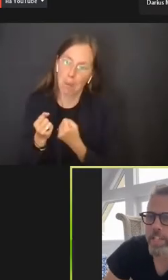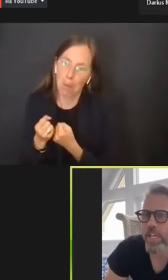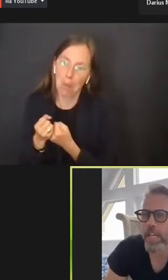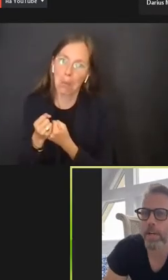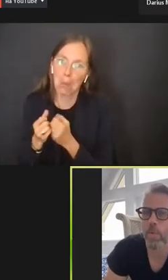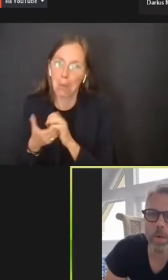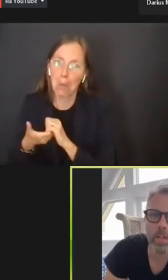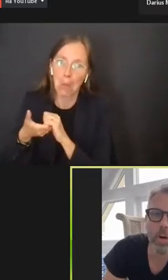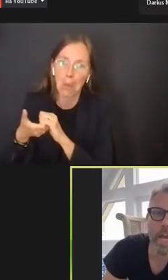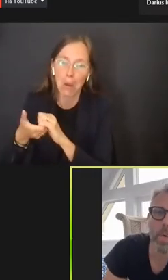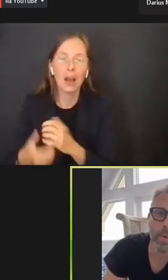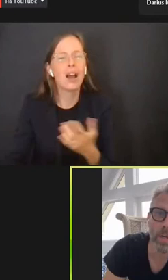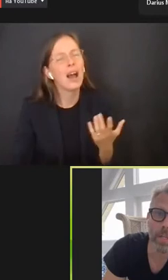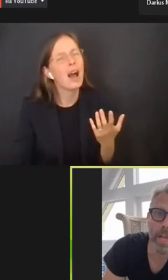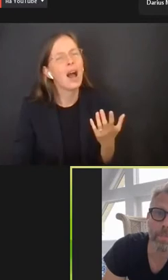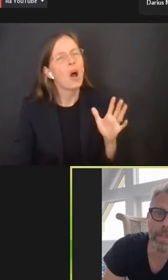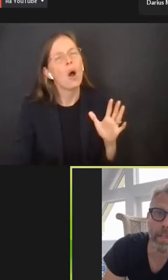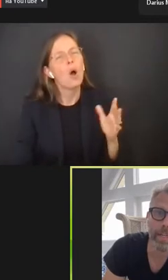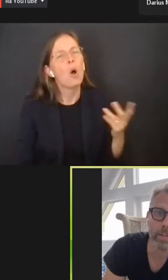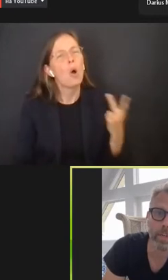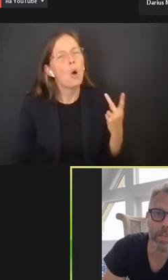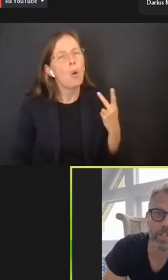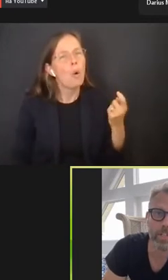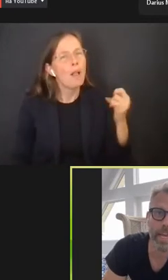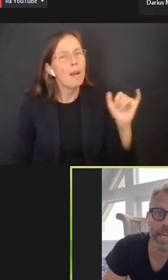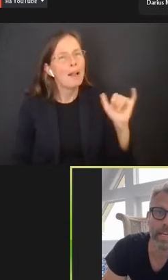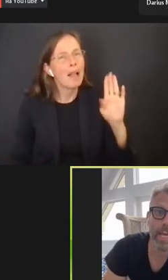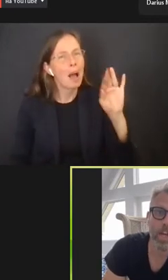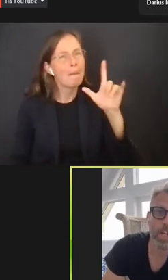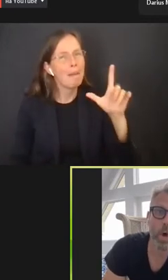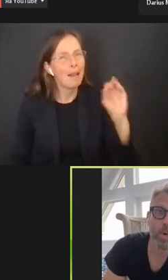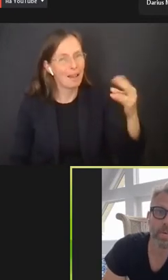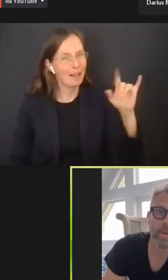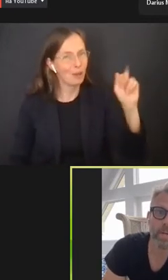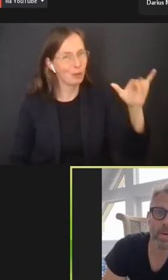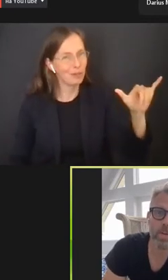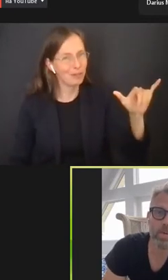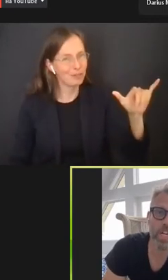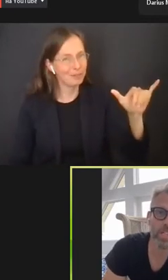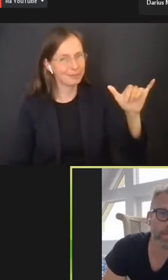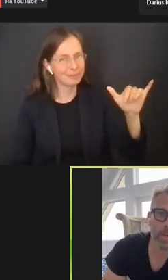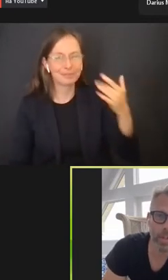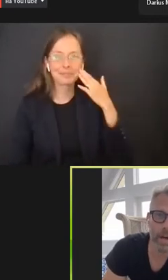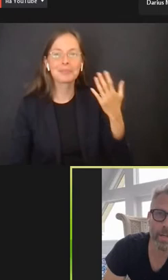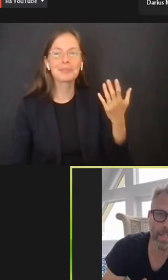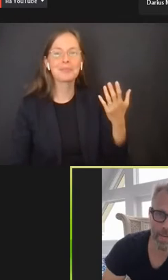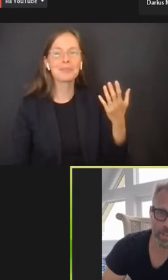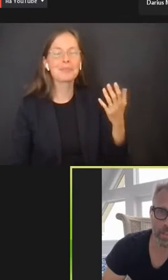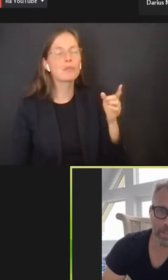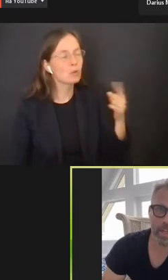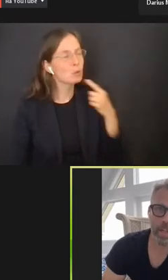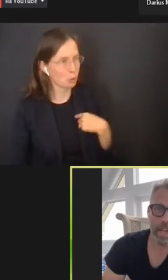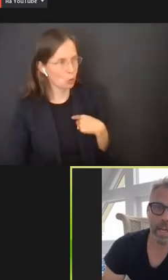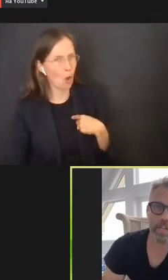I just think probably like, we were a little like Bill and Hillary, which is to say, you know, you said to me early on, it's my